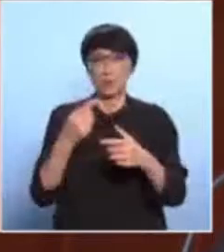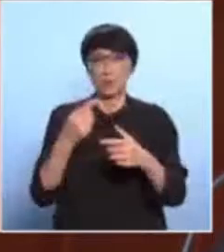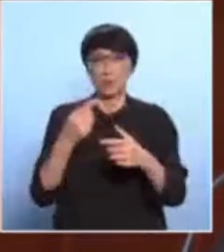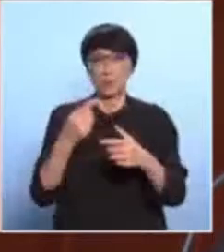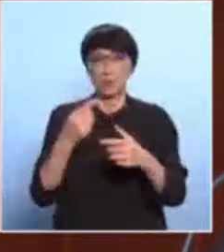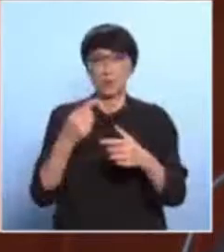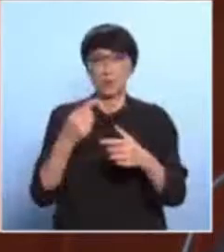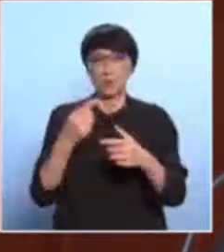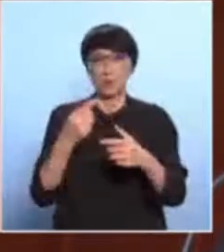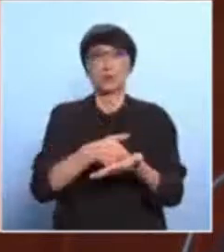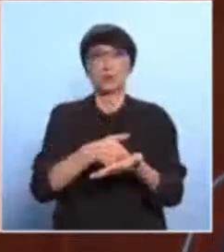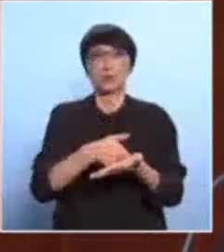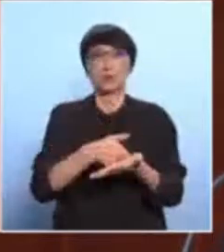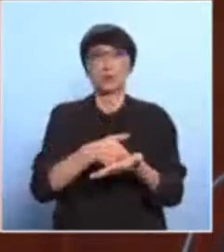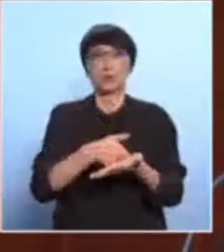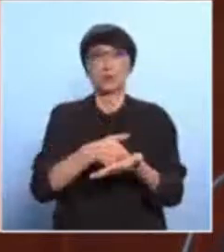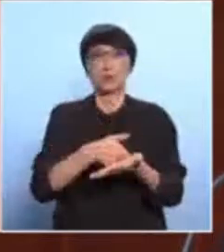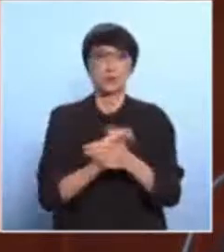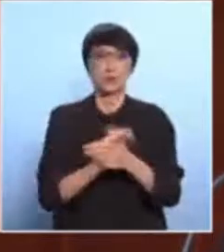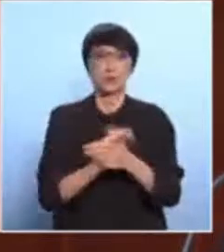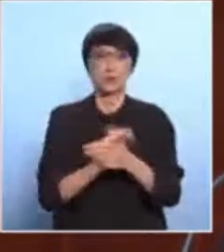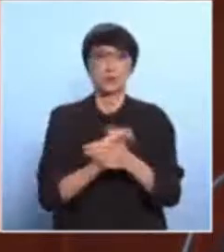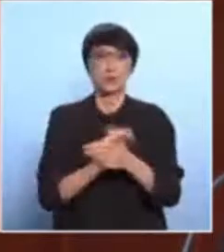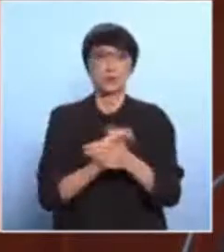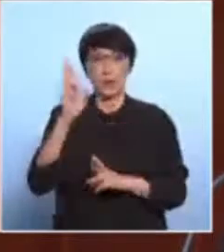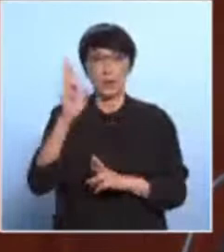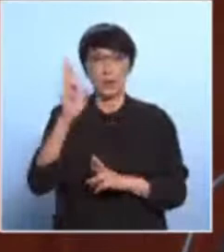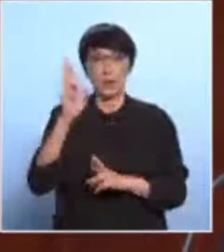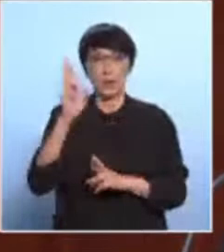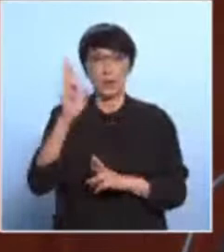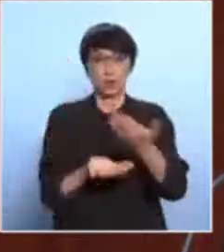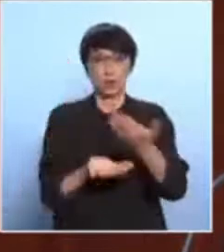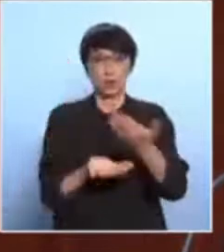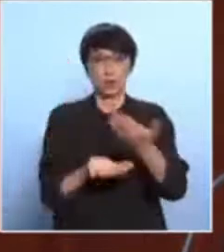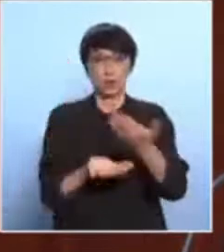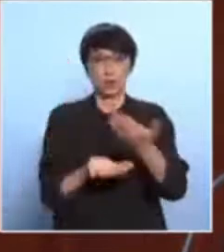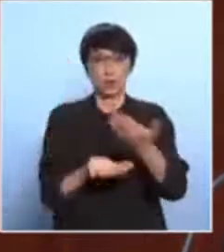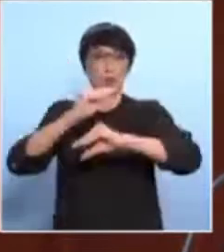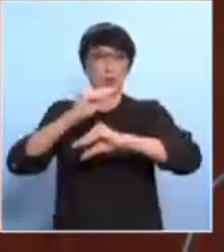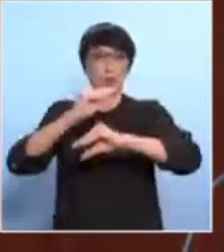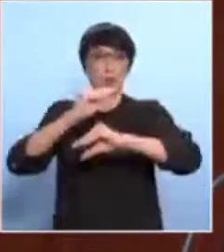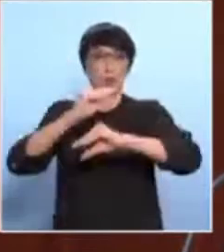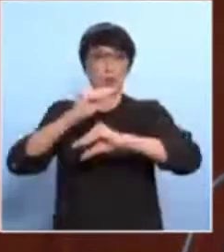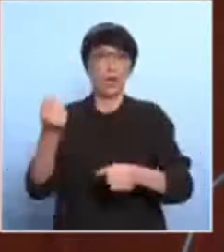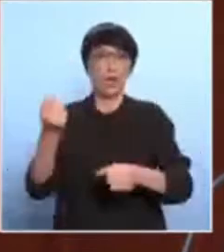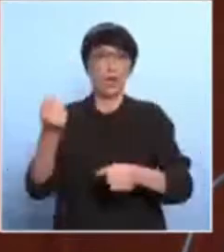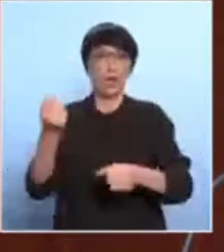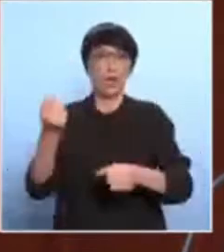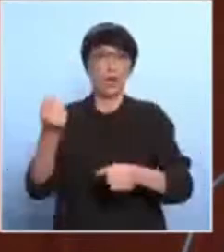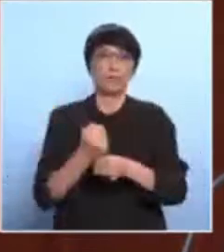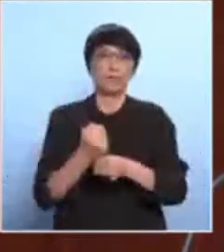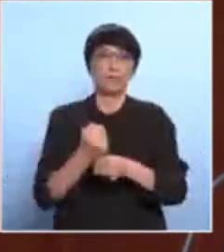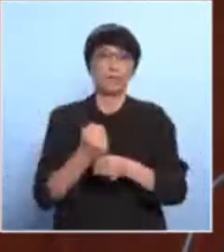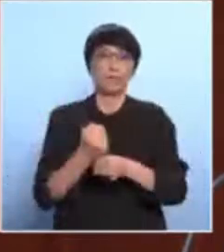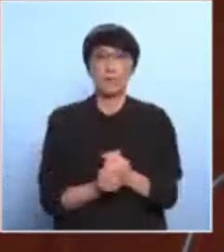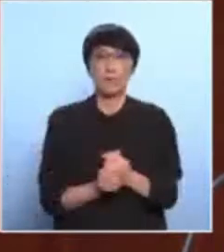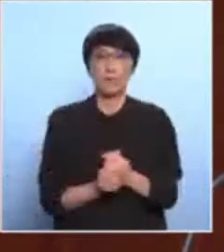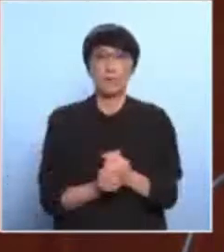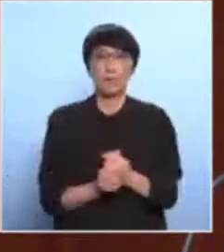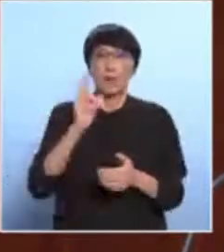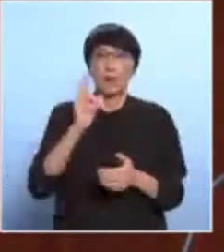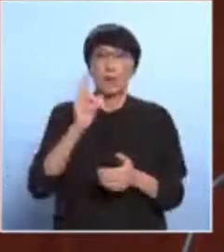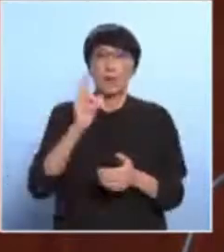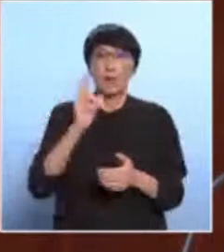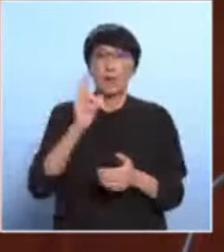building plans of residential projects. Enhance the efficiency of urban renewal. In view of urban decay